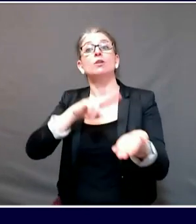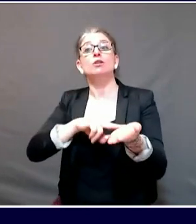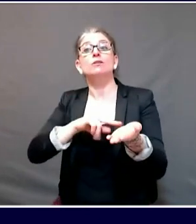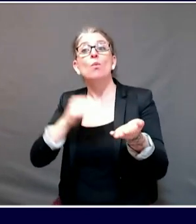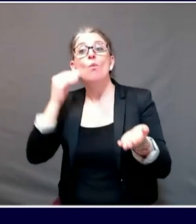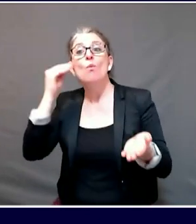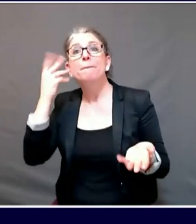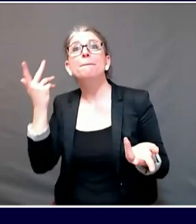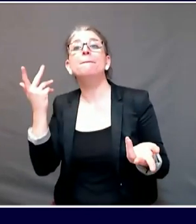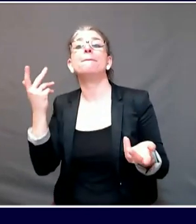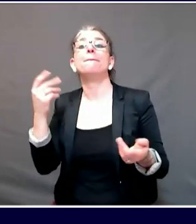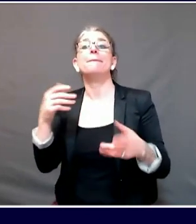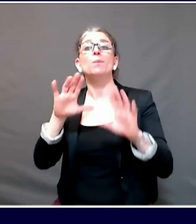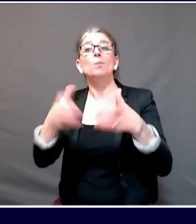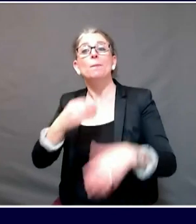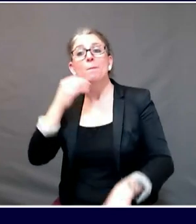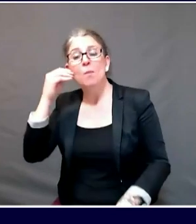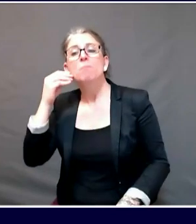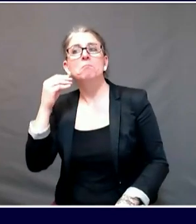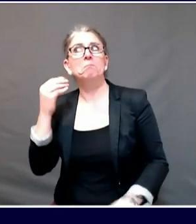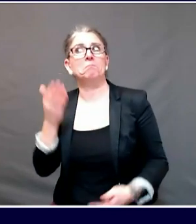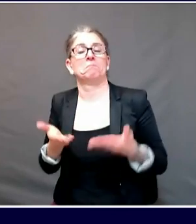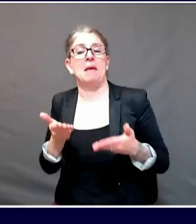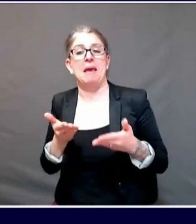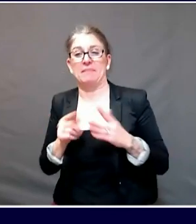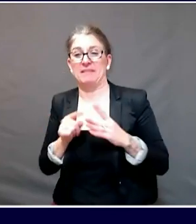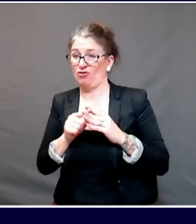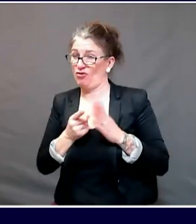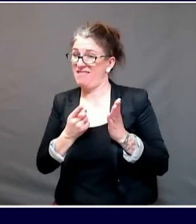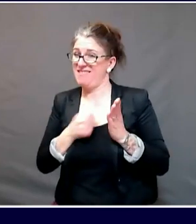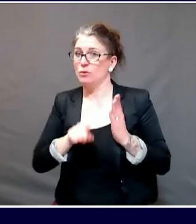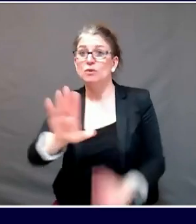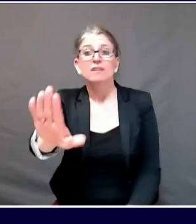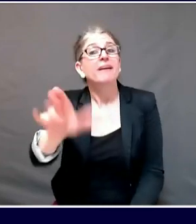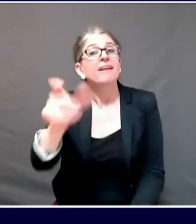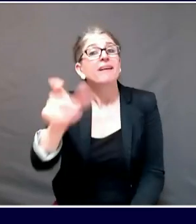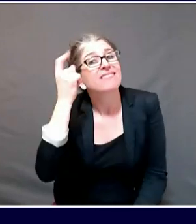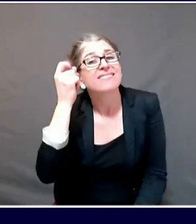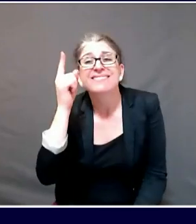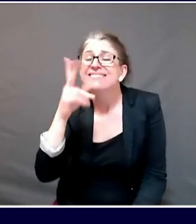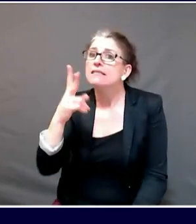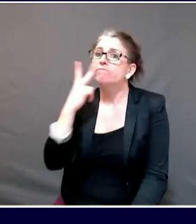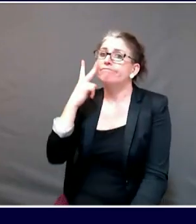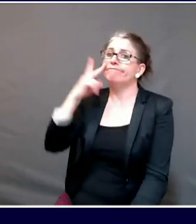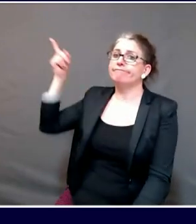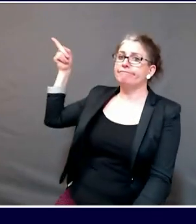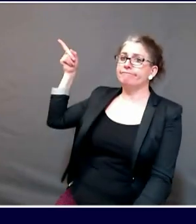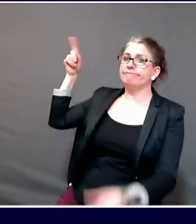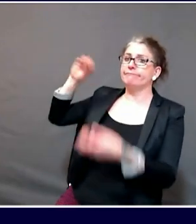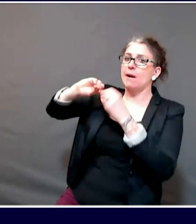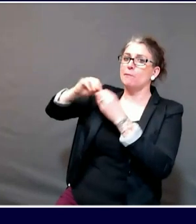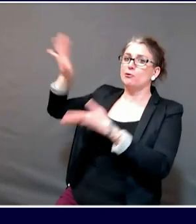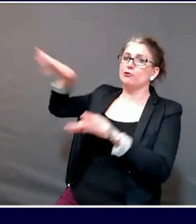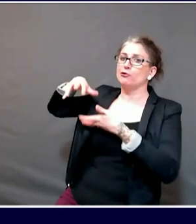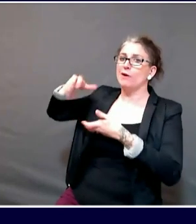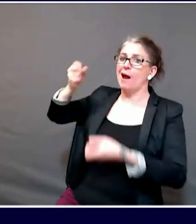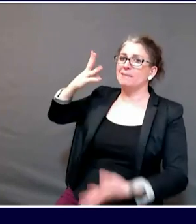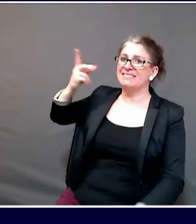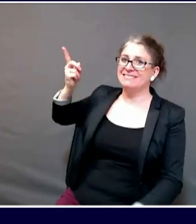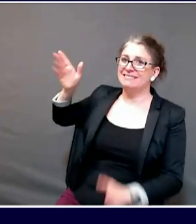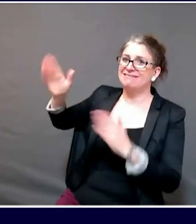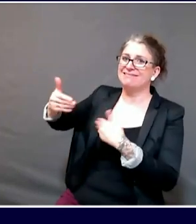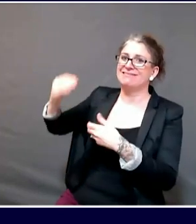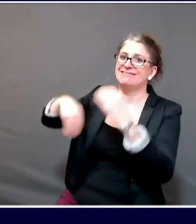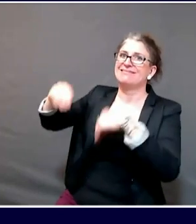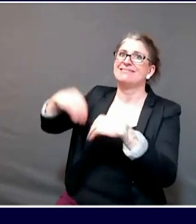going on in concert with our efforts to vaccinate frontline healthcare providers. A very important process. I'm glad you raised it. It's